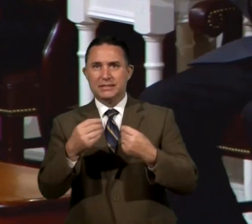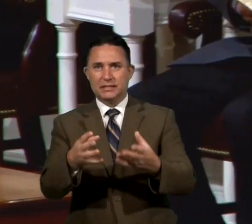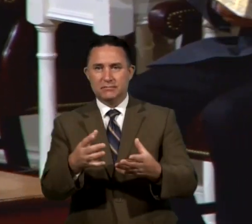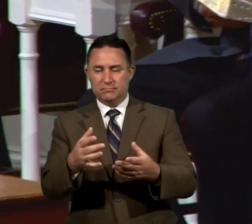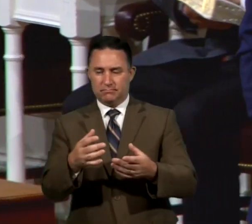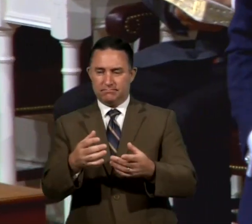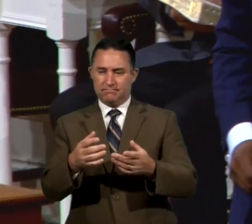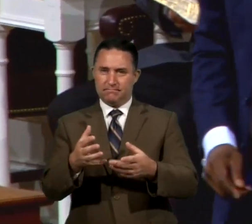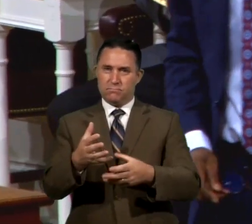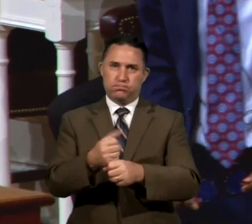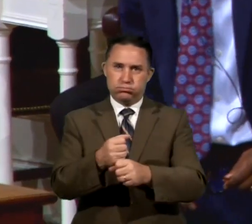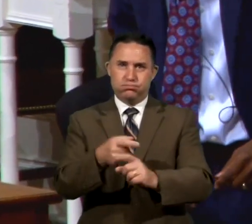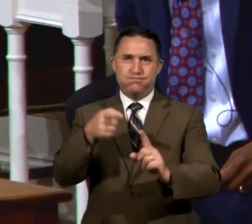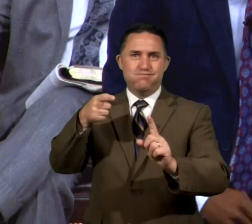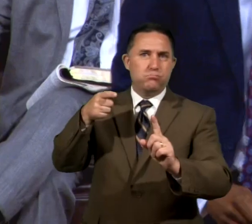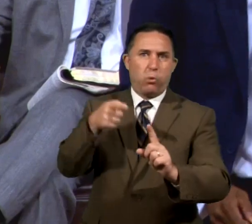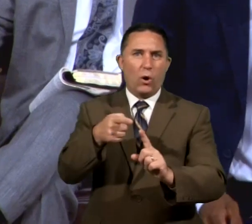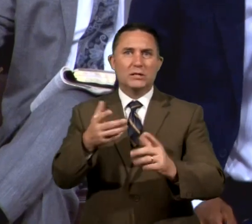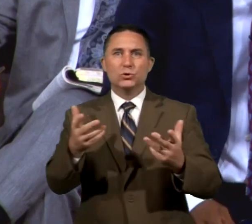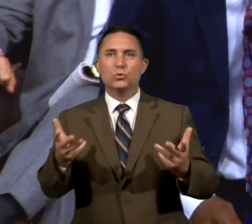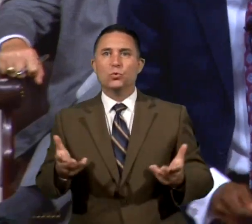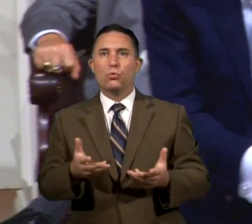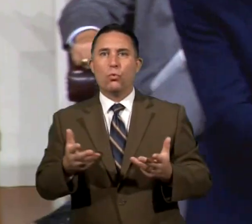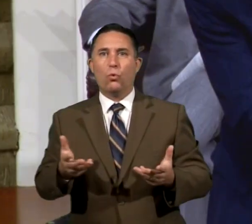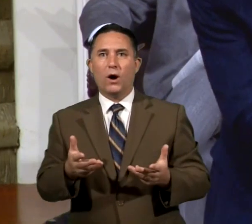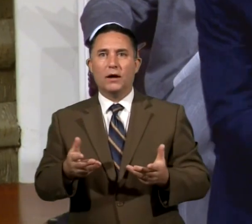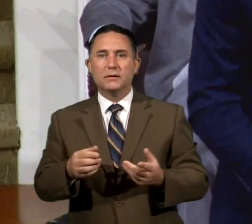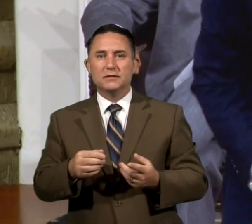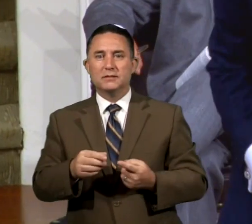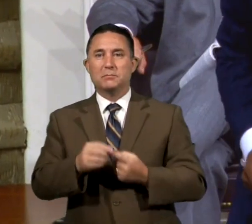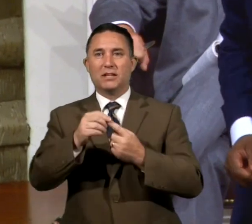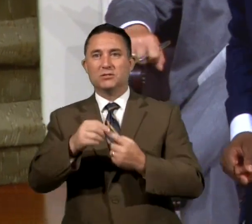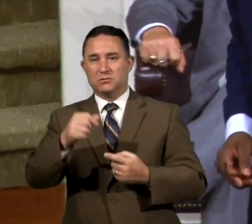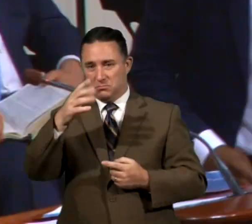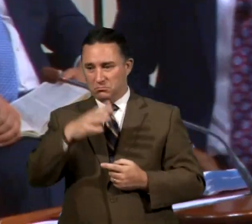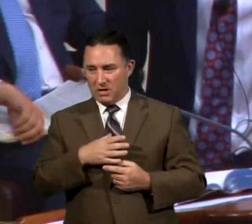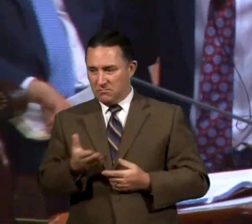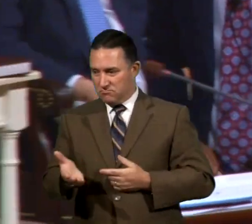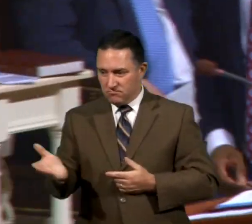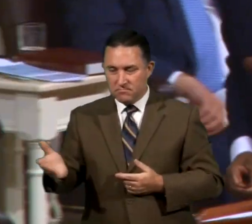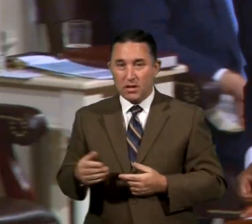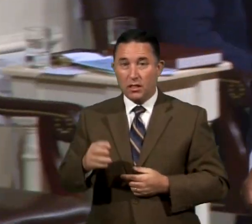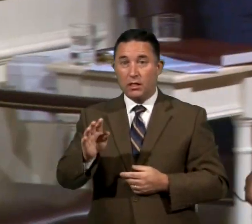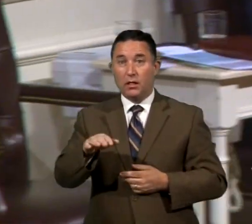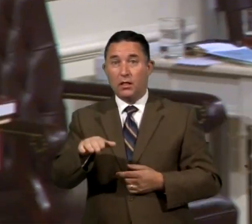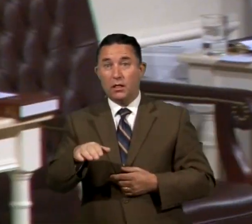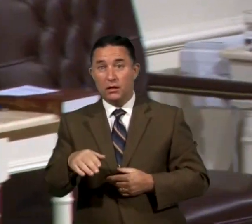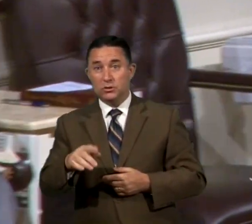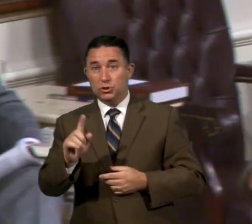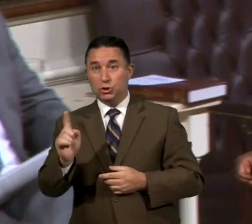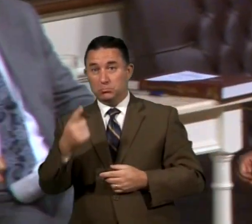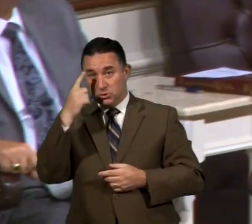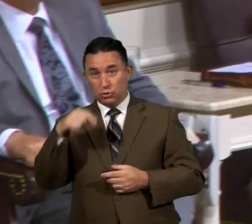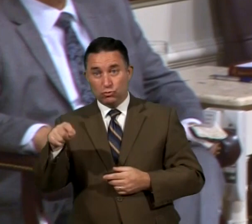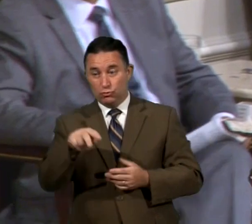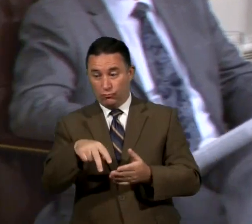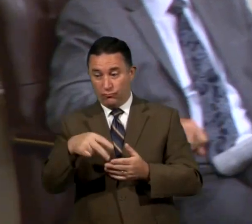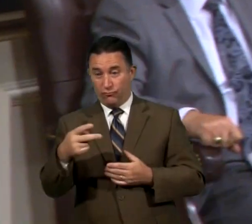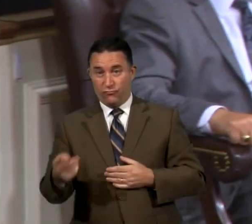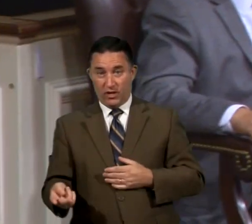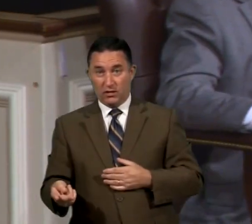thesis, here's what it would be, especially to my guys right here. Listen, just because you